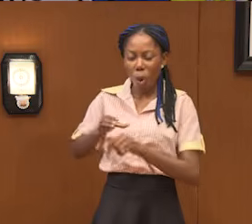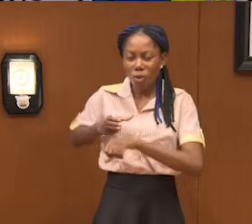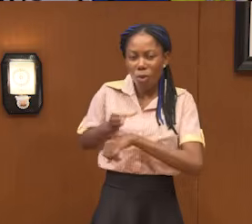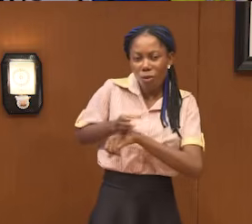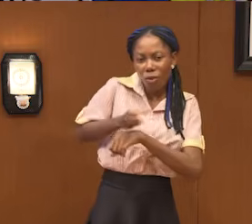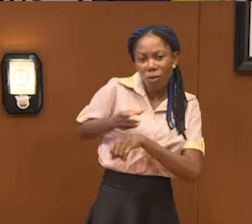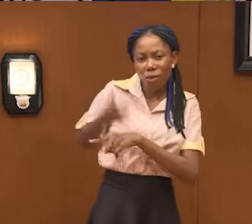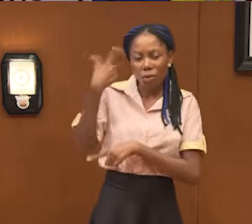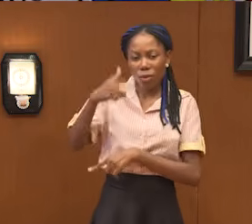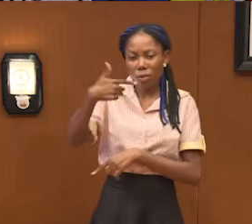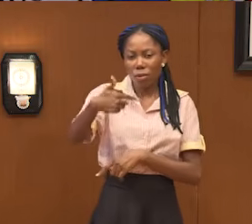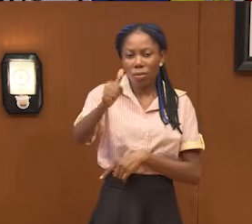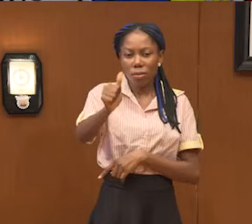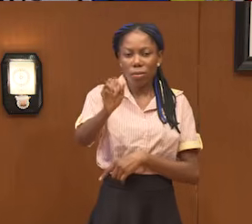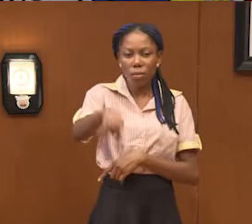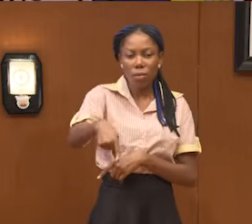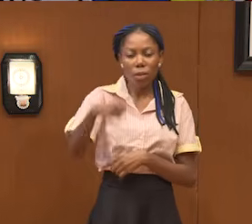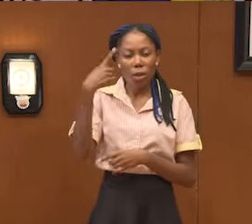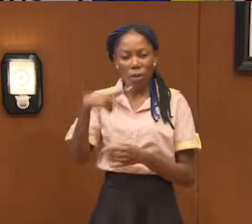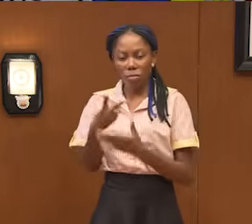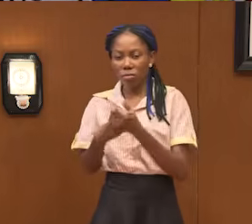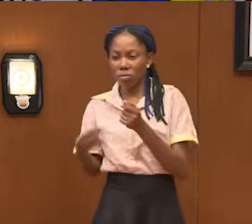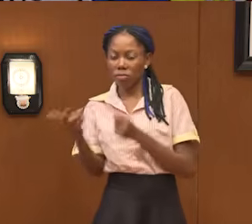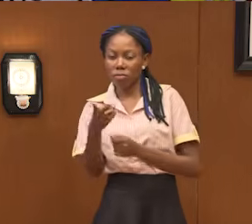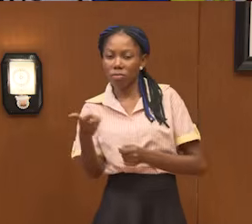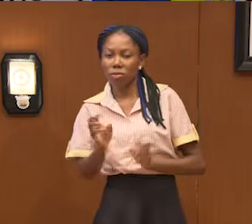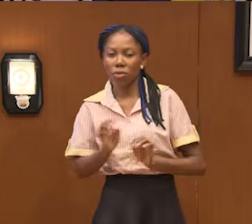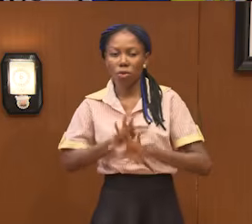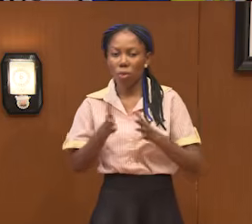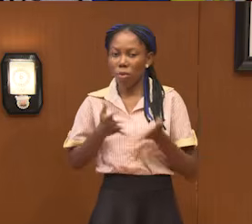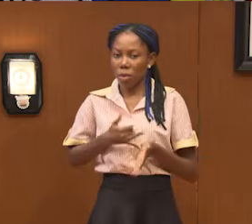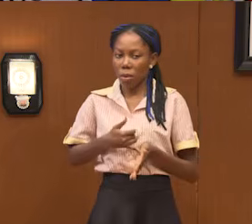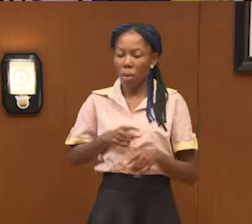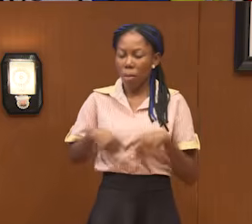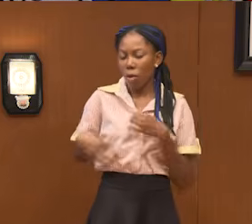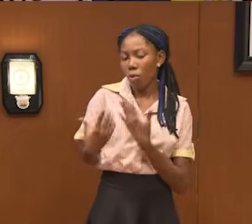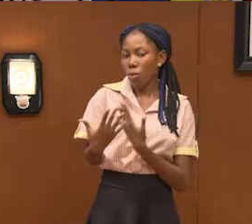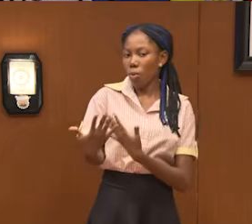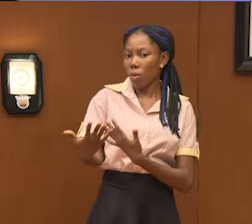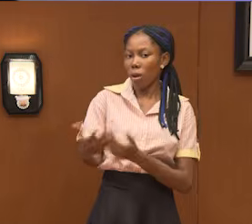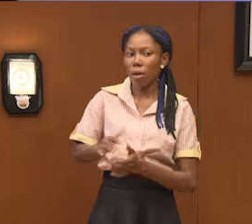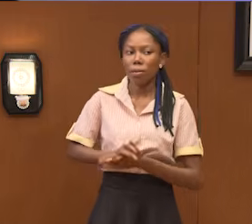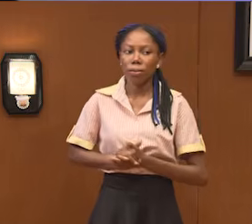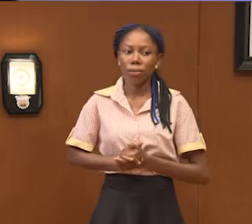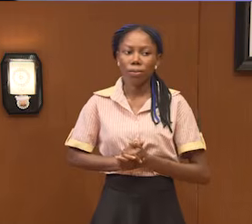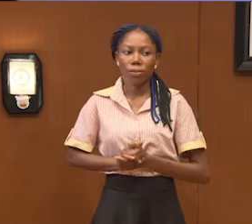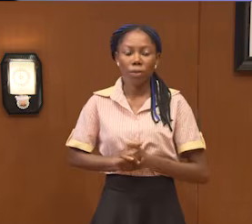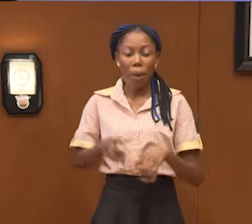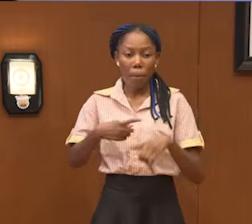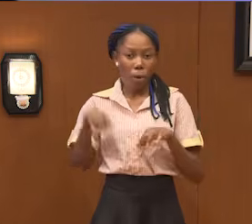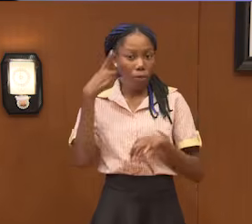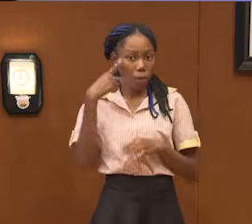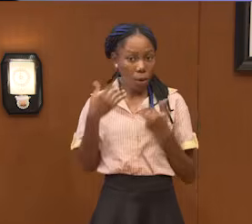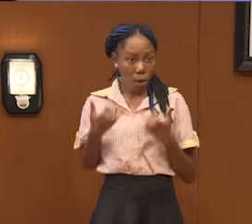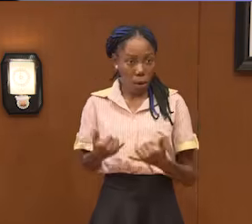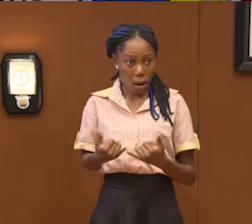the gap between you. Let's see how it goes for the next 3 months. Okay. But for